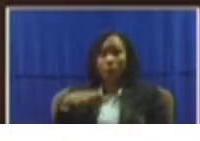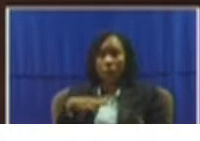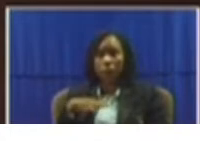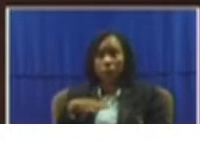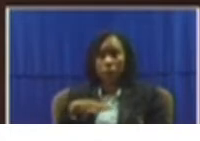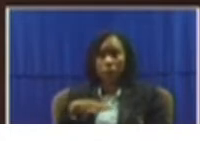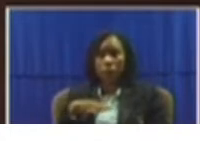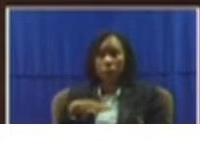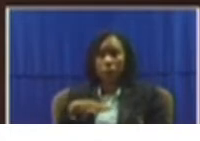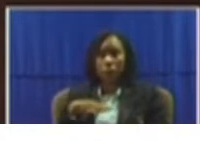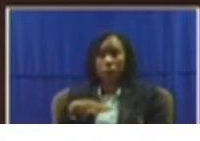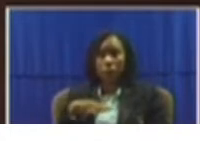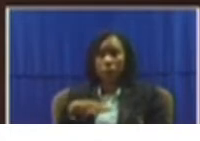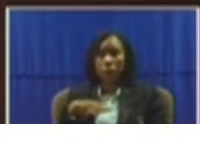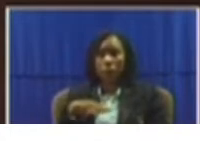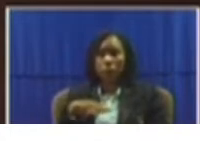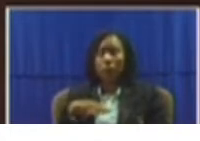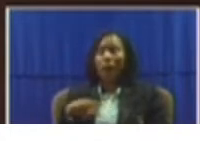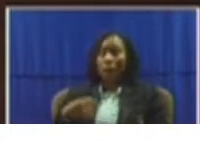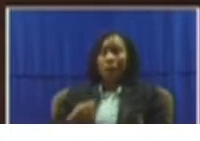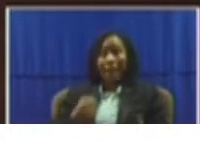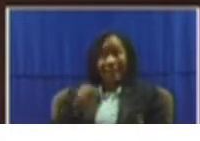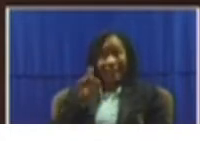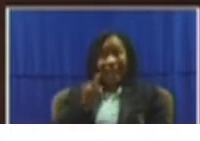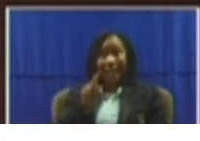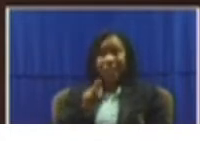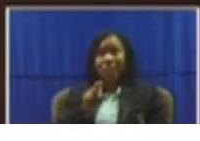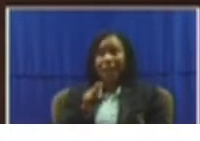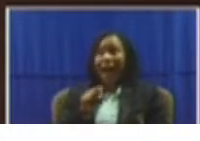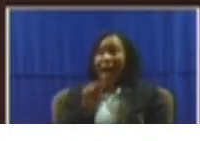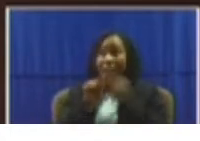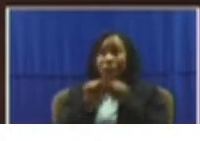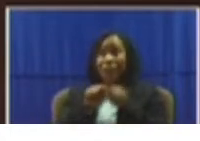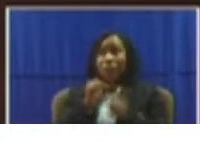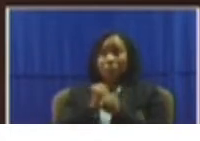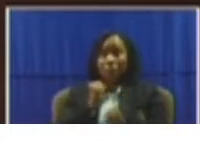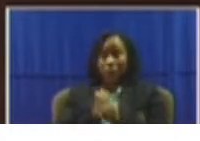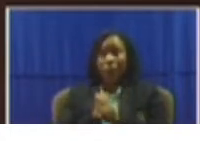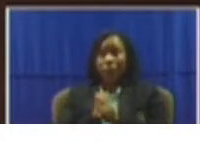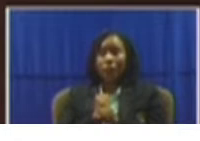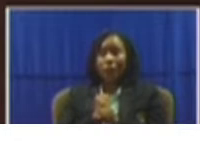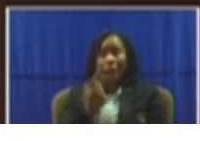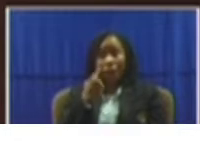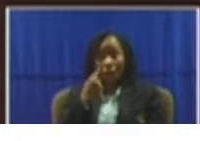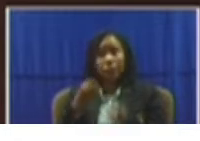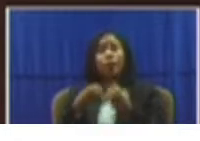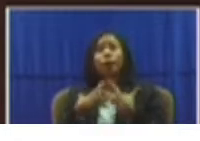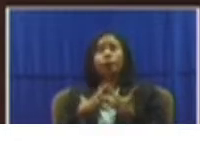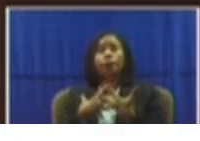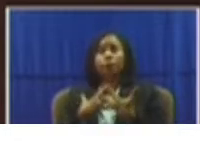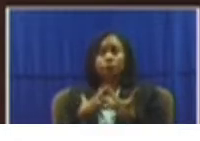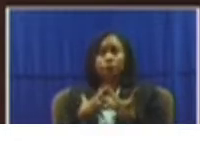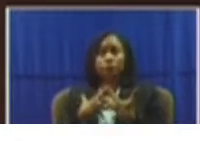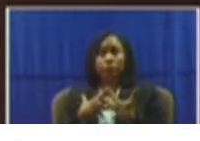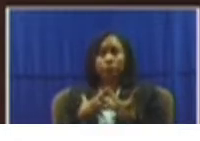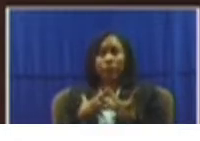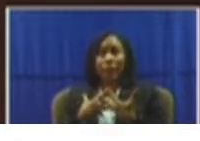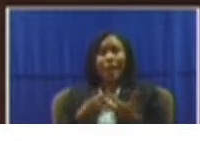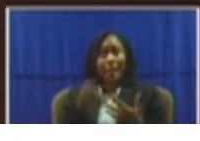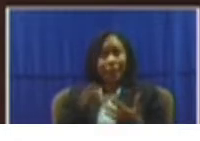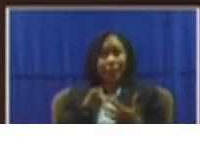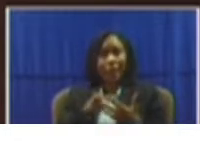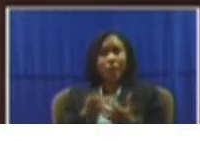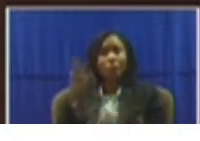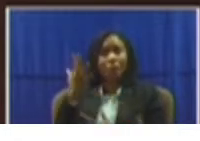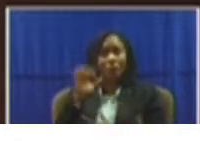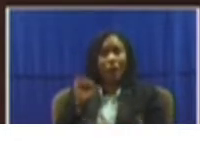want, should that accusation be made, that substantive evidence be provided. This statement must